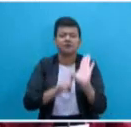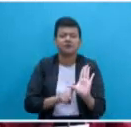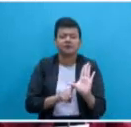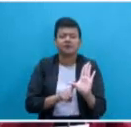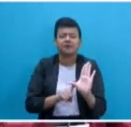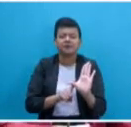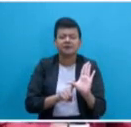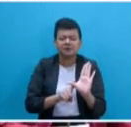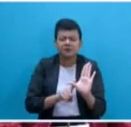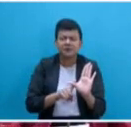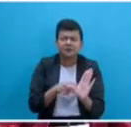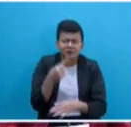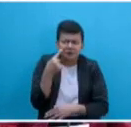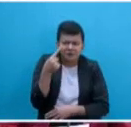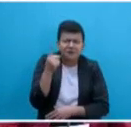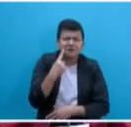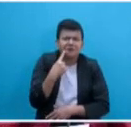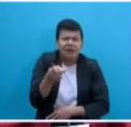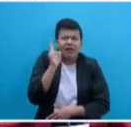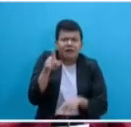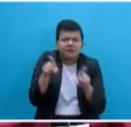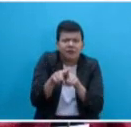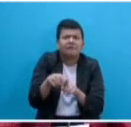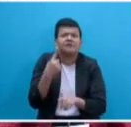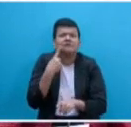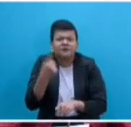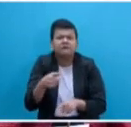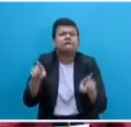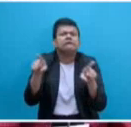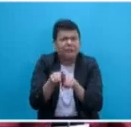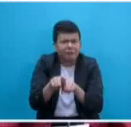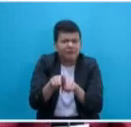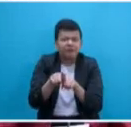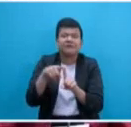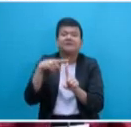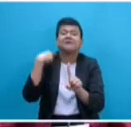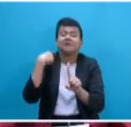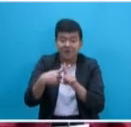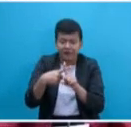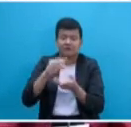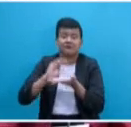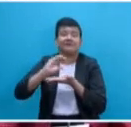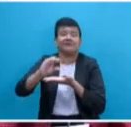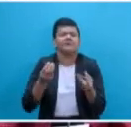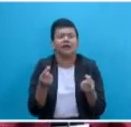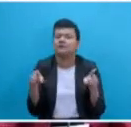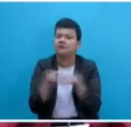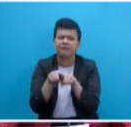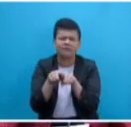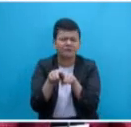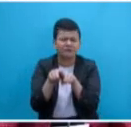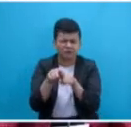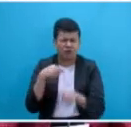realized? What of last year's promises have been allocated funds in the 2019-2020 budget? How much of what